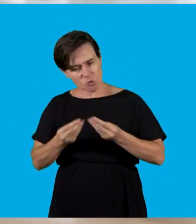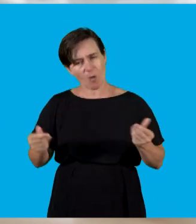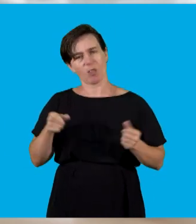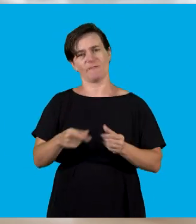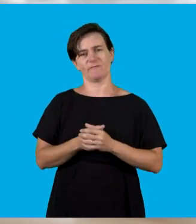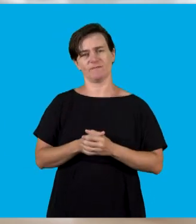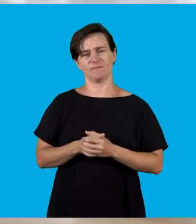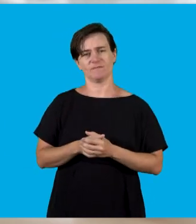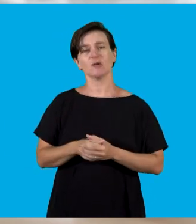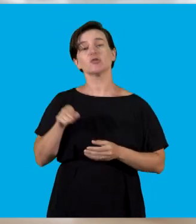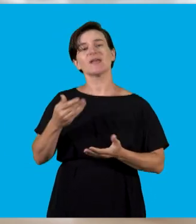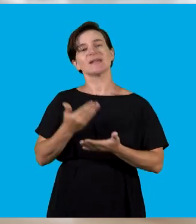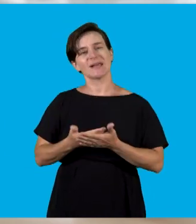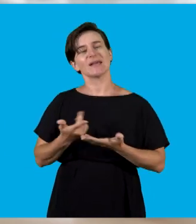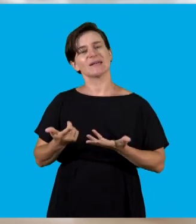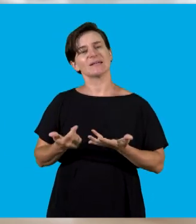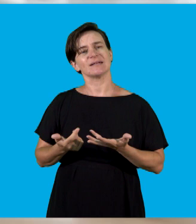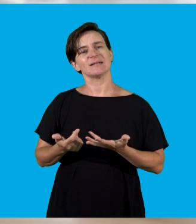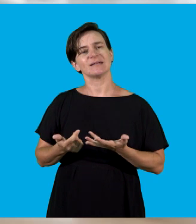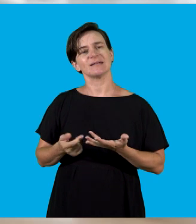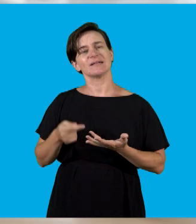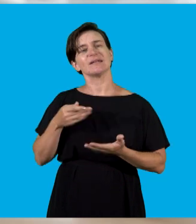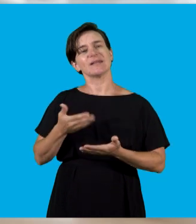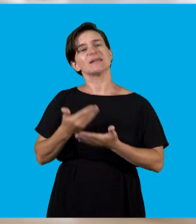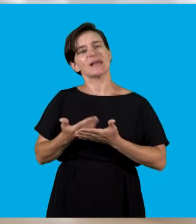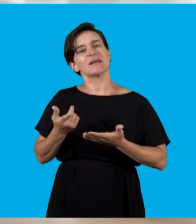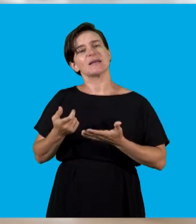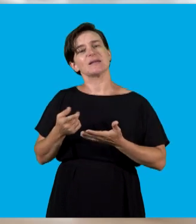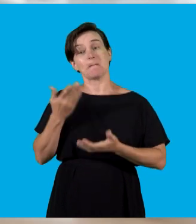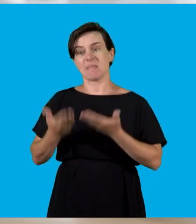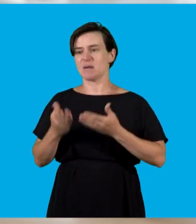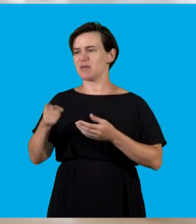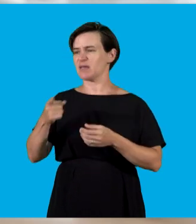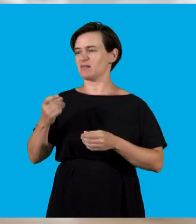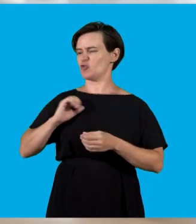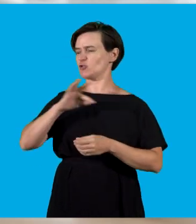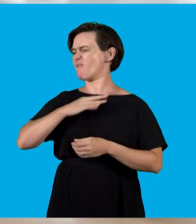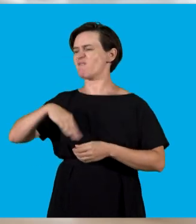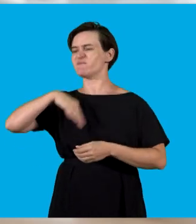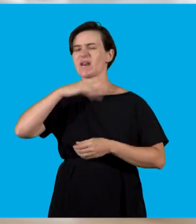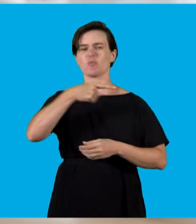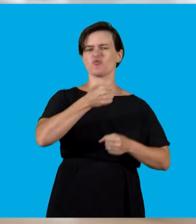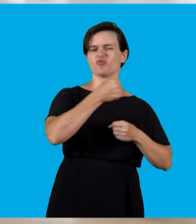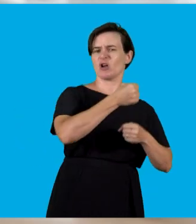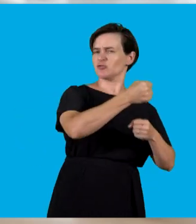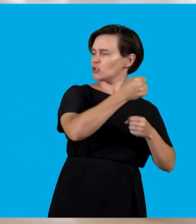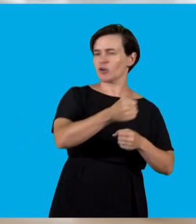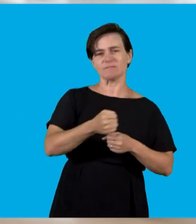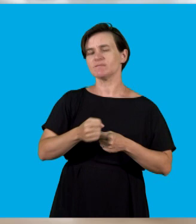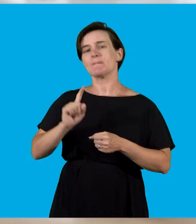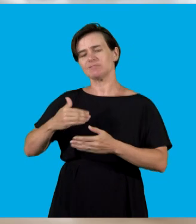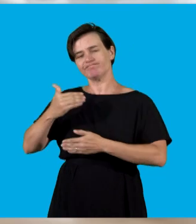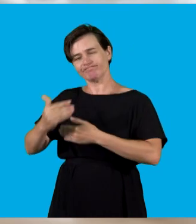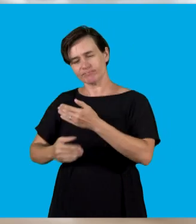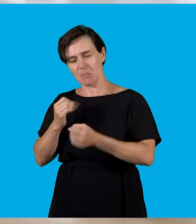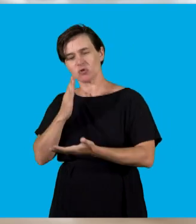those grievances, address those challenges, so that they can be sorted instead of employees taking it to the streets and striking. So they need